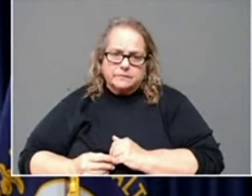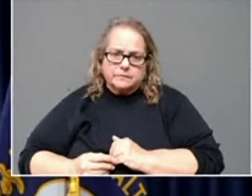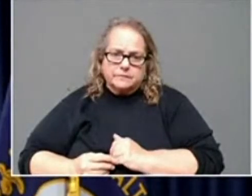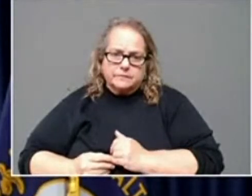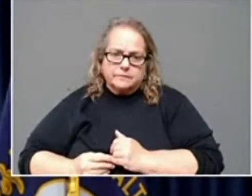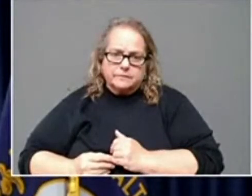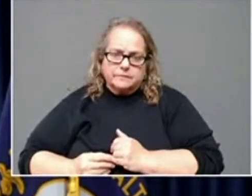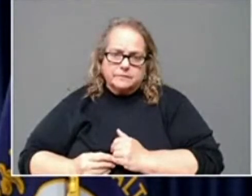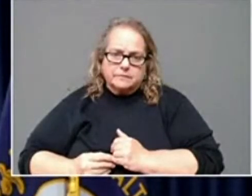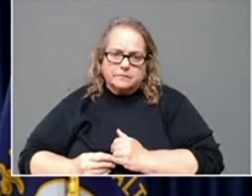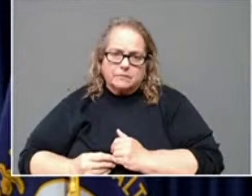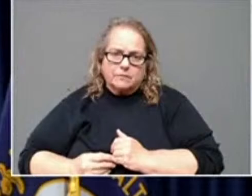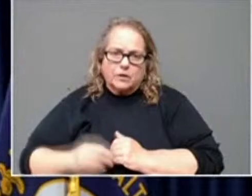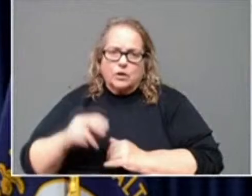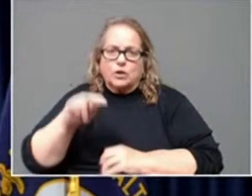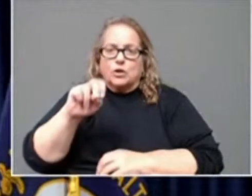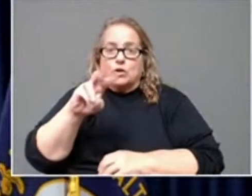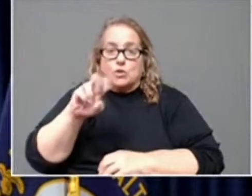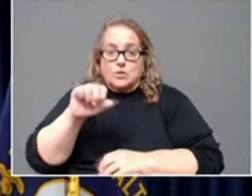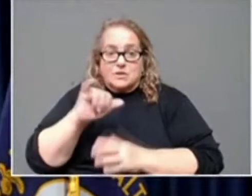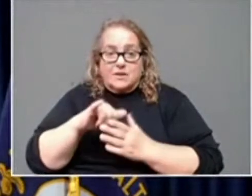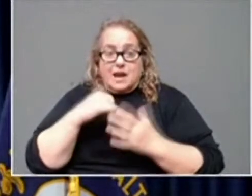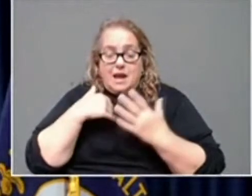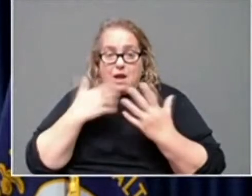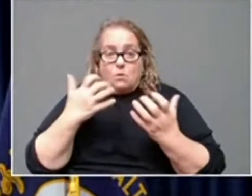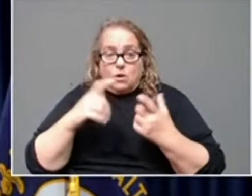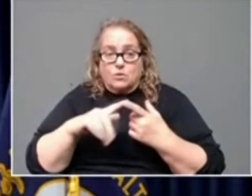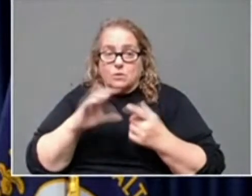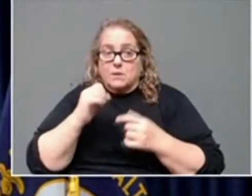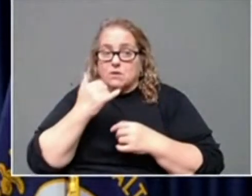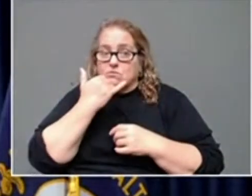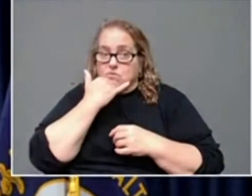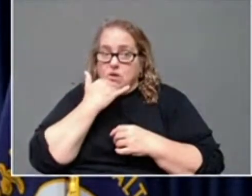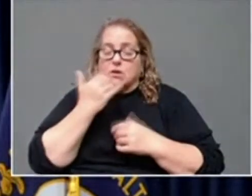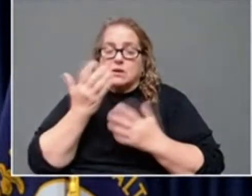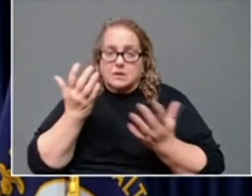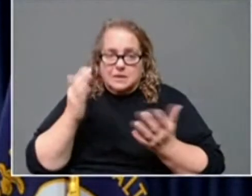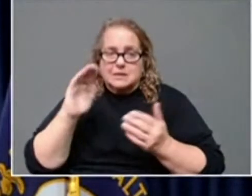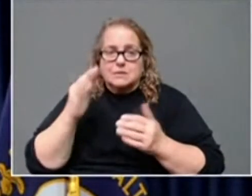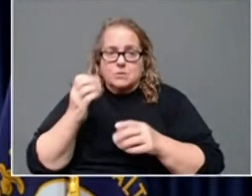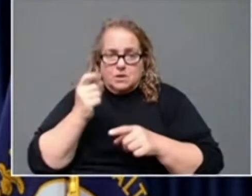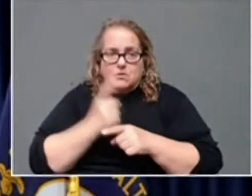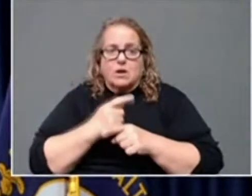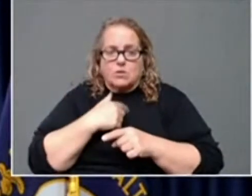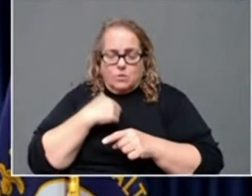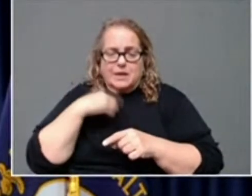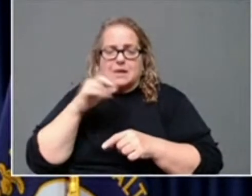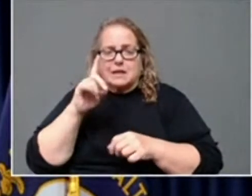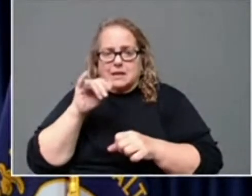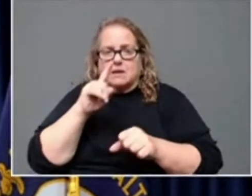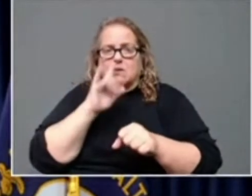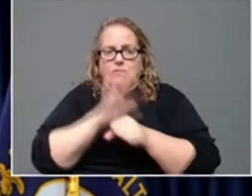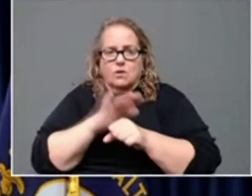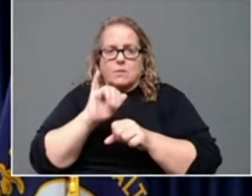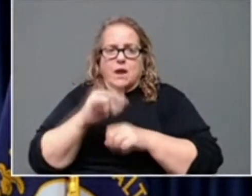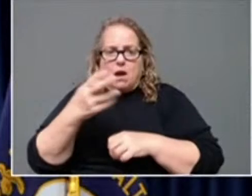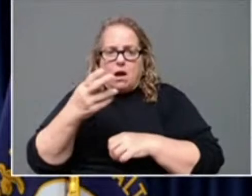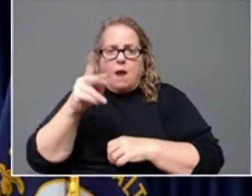news I wanted to be wrong, I was apparently right. We just confirmed that the Hopkins County